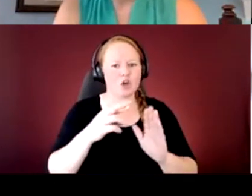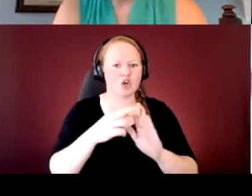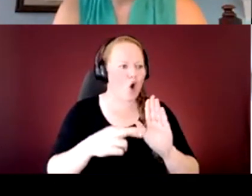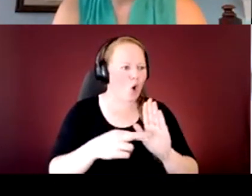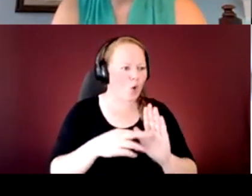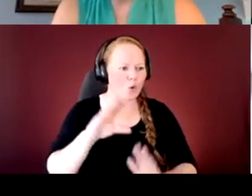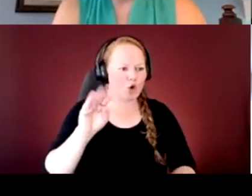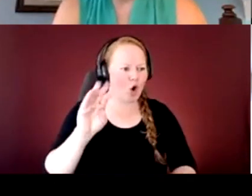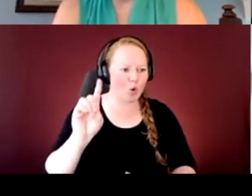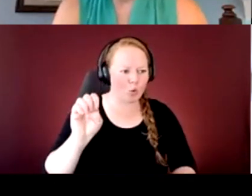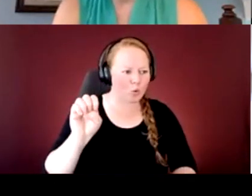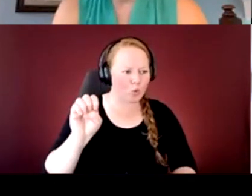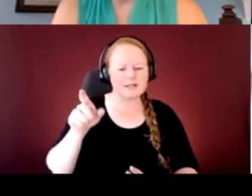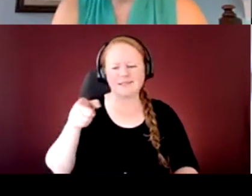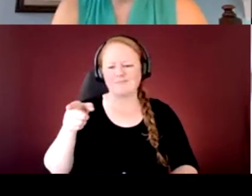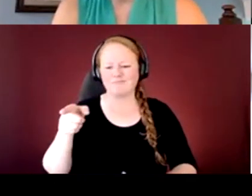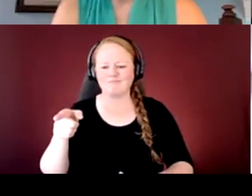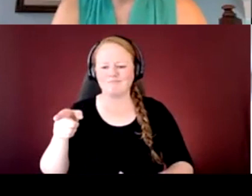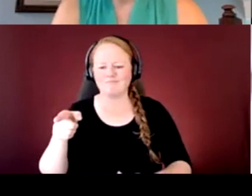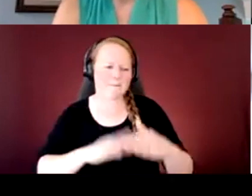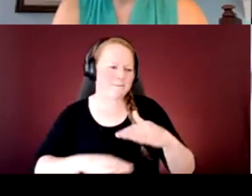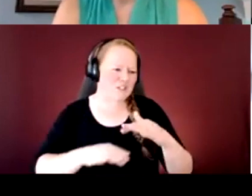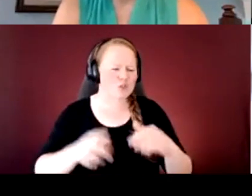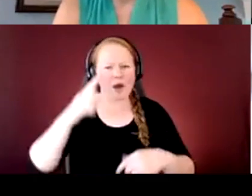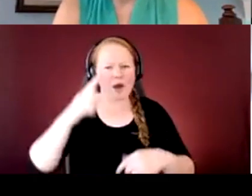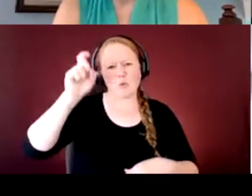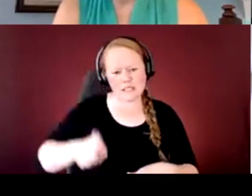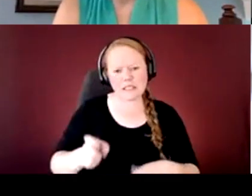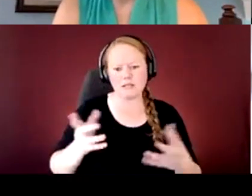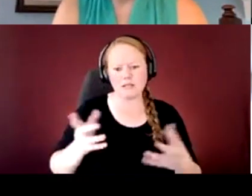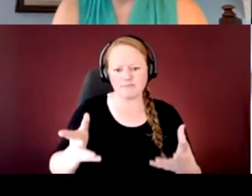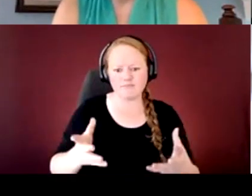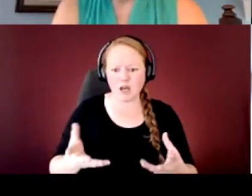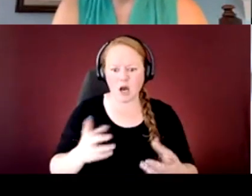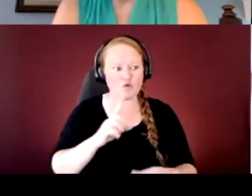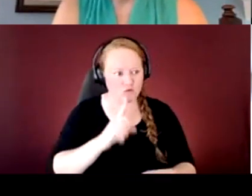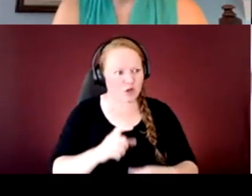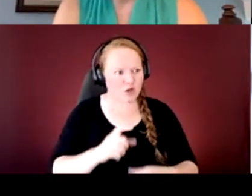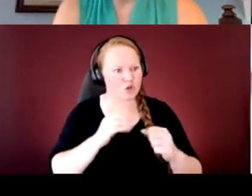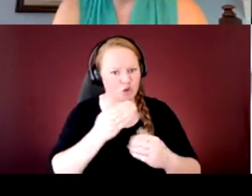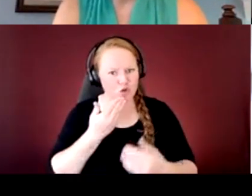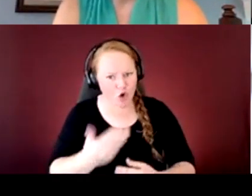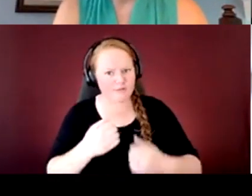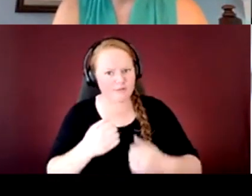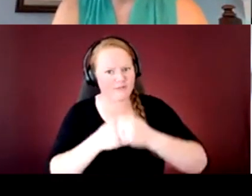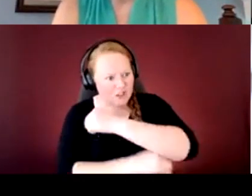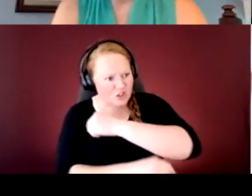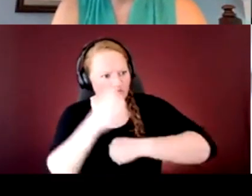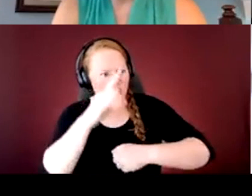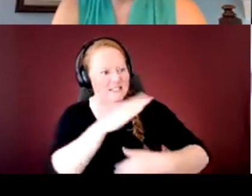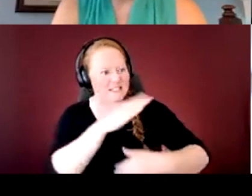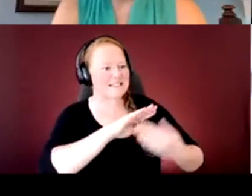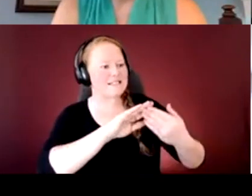think we can build some real substantive community engagement process on top of it. So would welcome